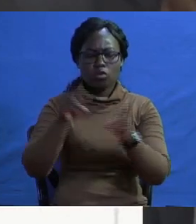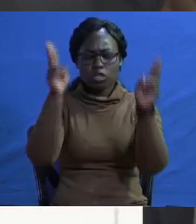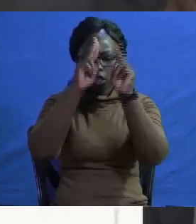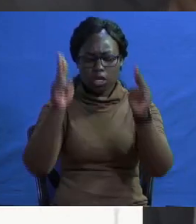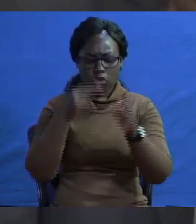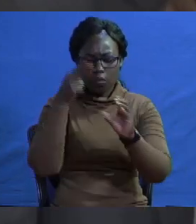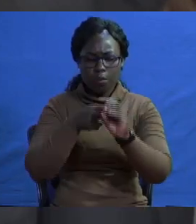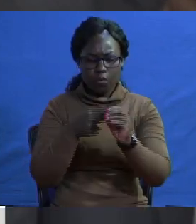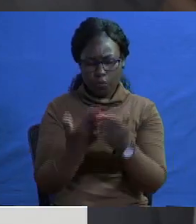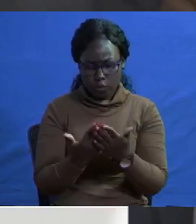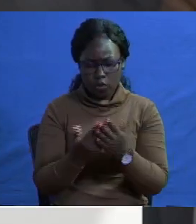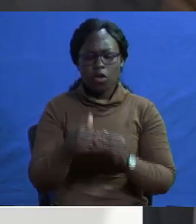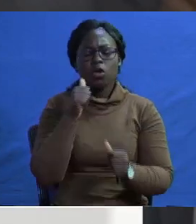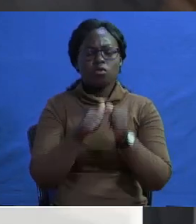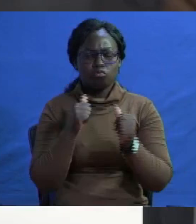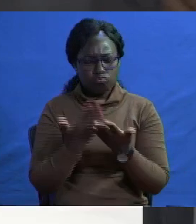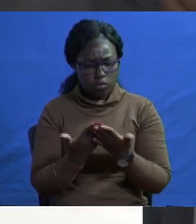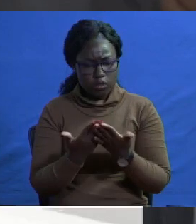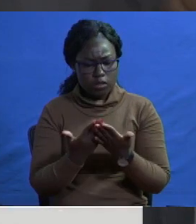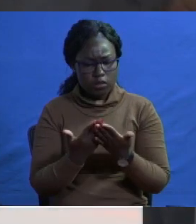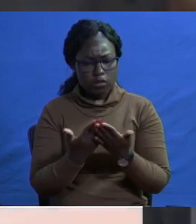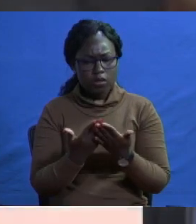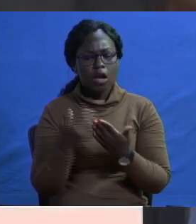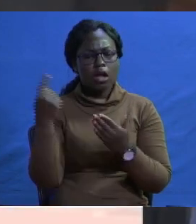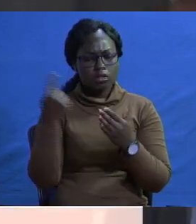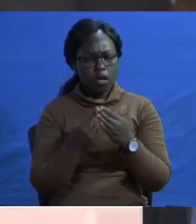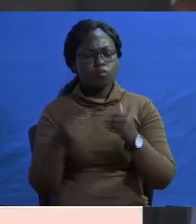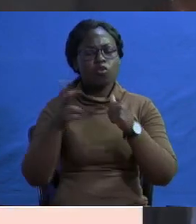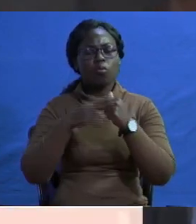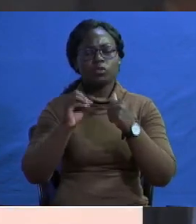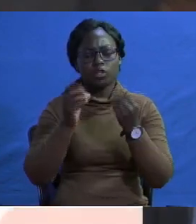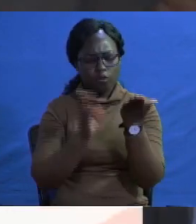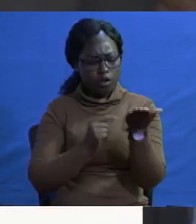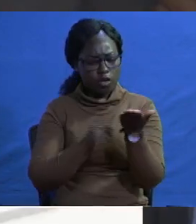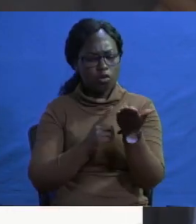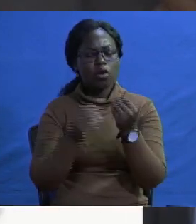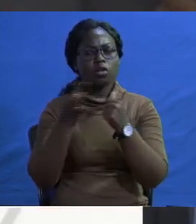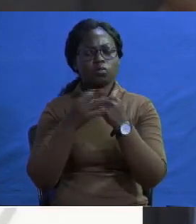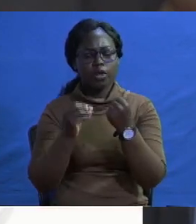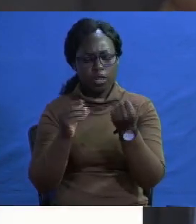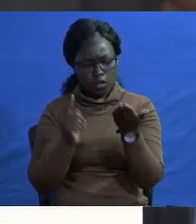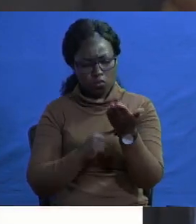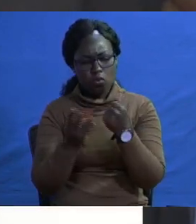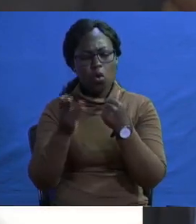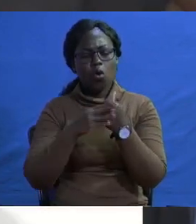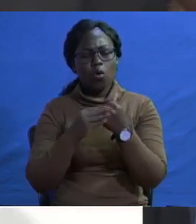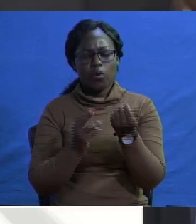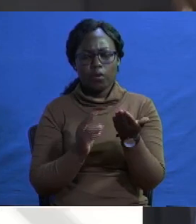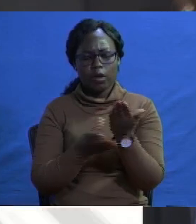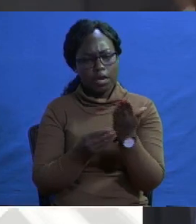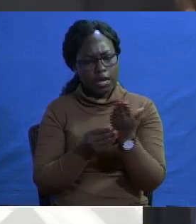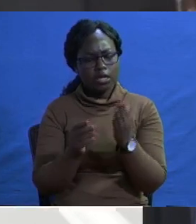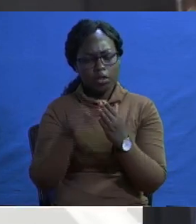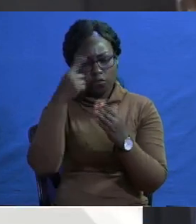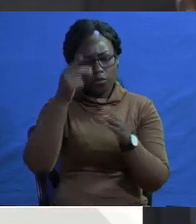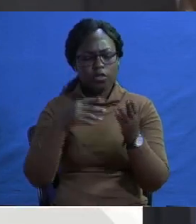of petroleum, which has soared from $70 to $80 to $90. And I read an article in the